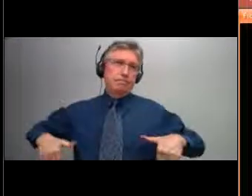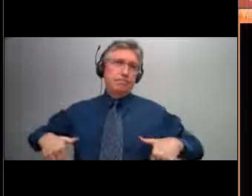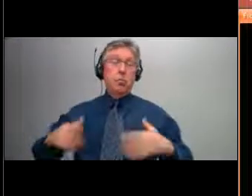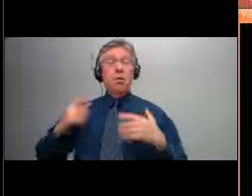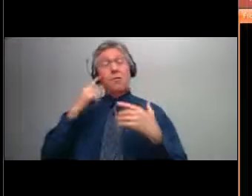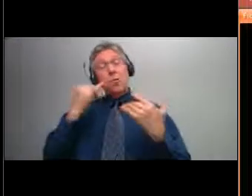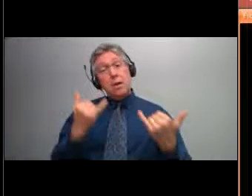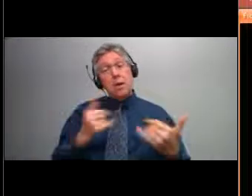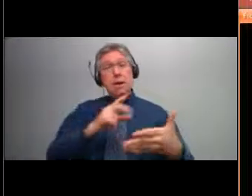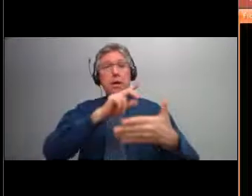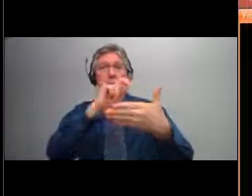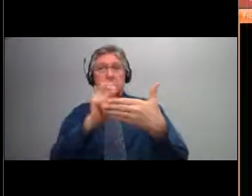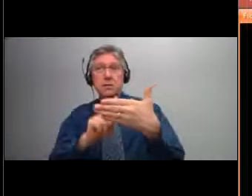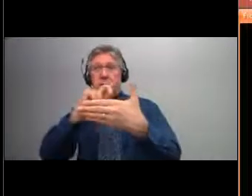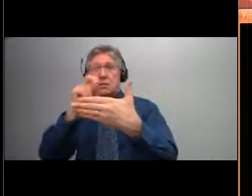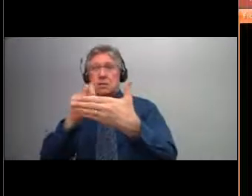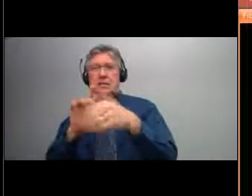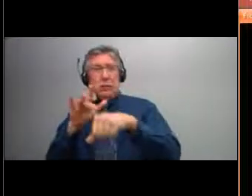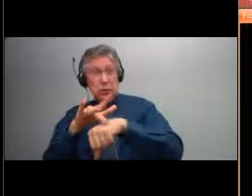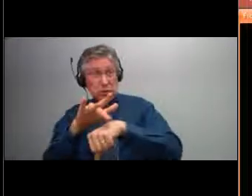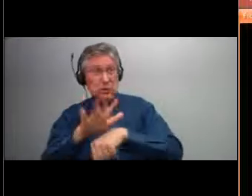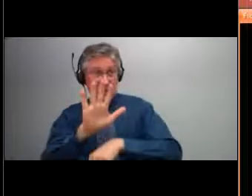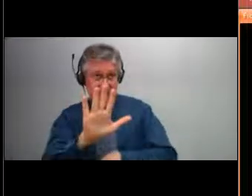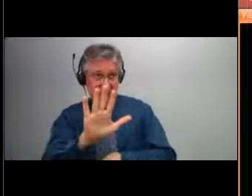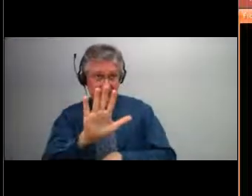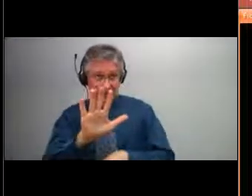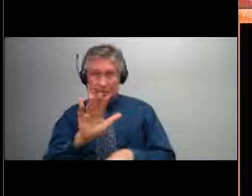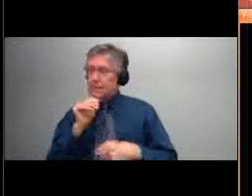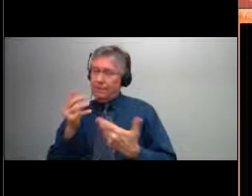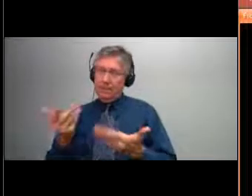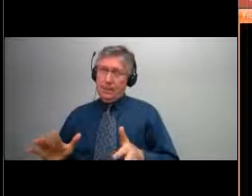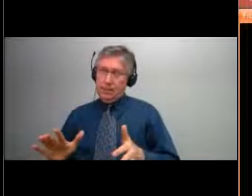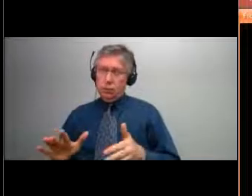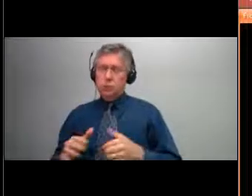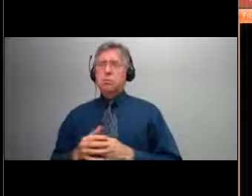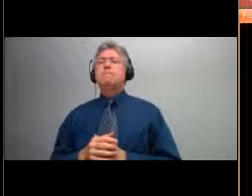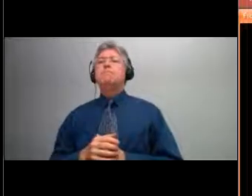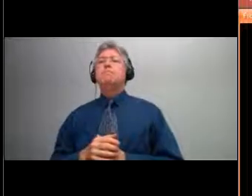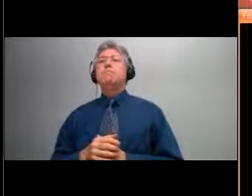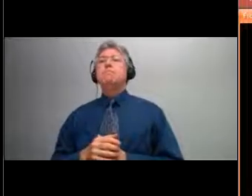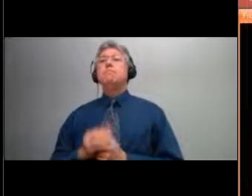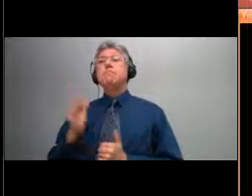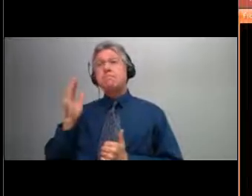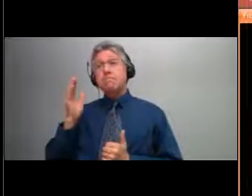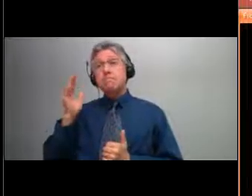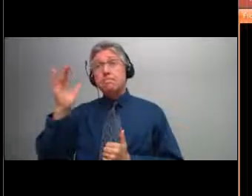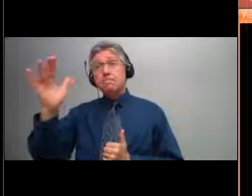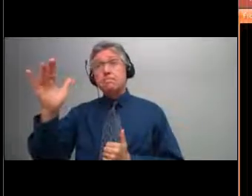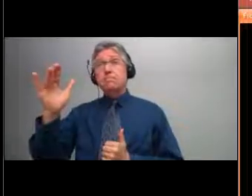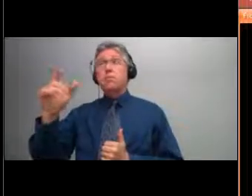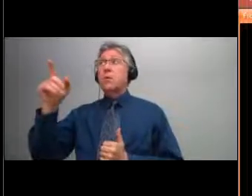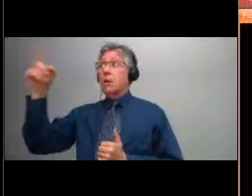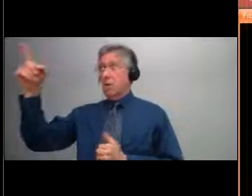see it, which is the preliminary design. And once the project is